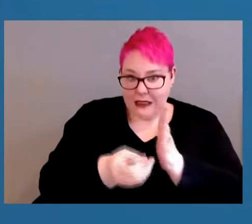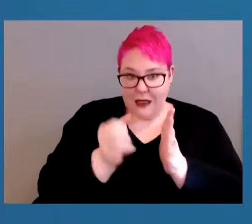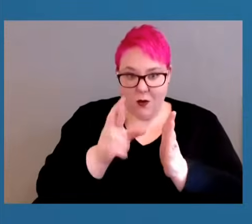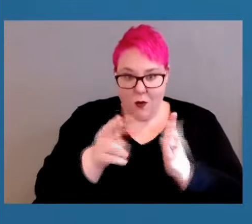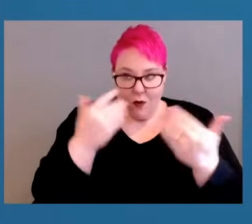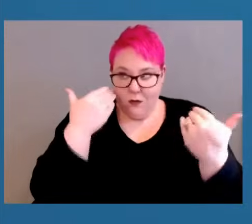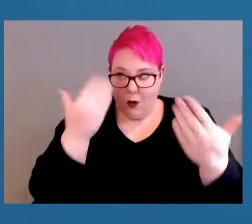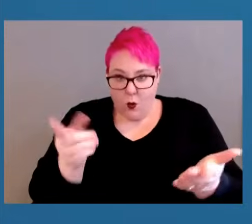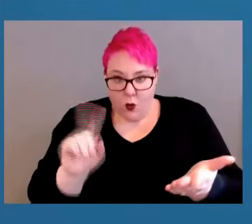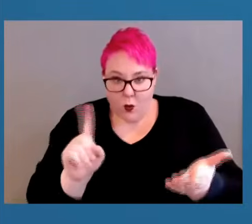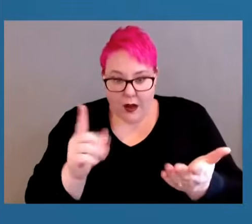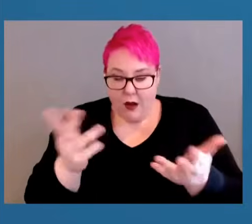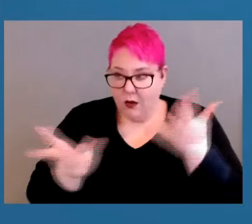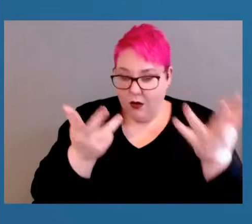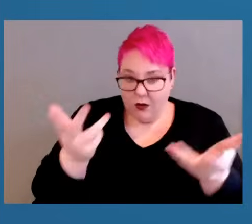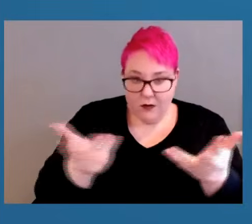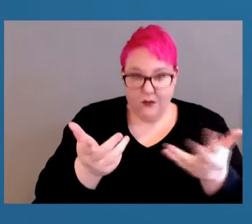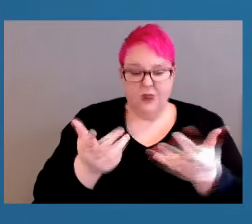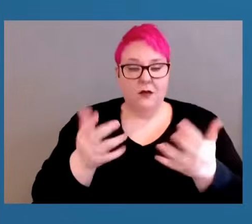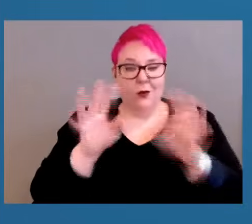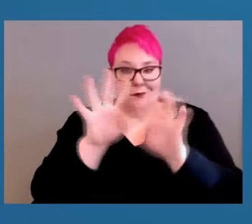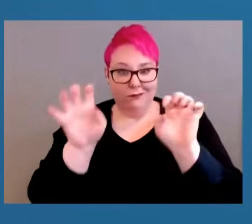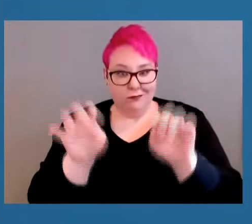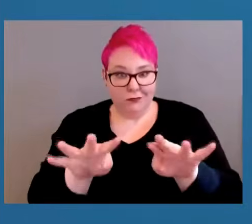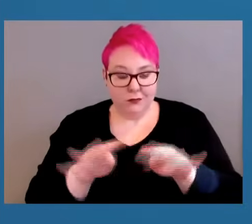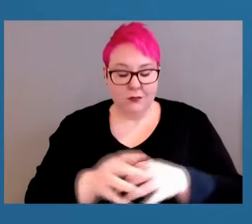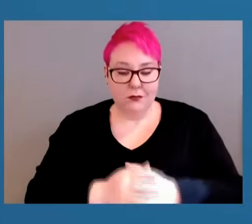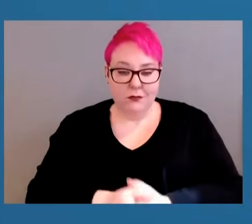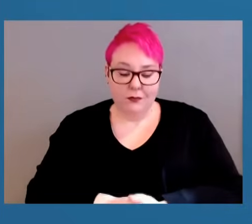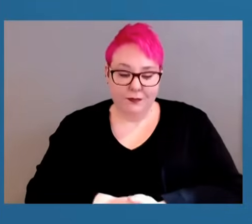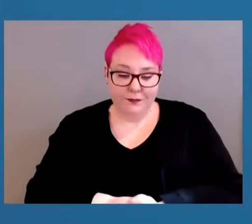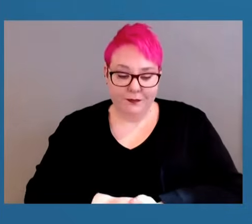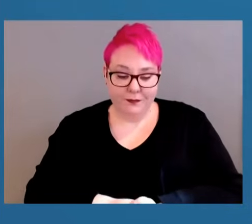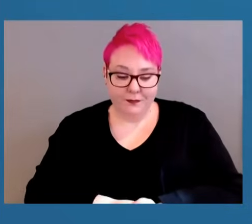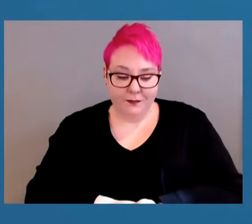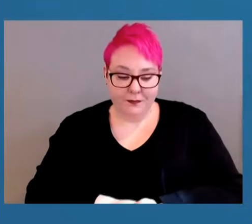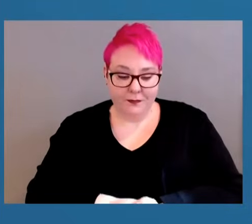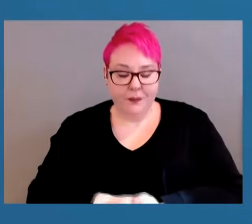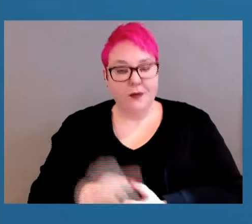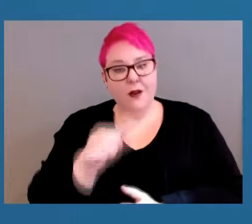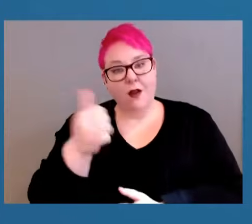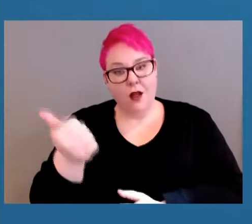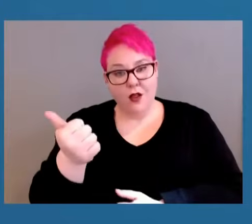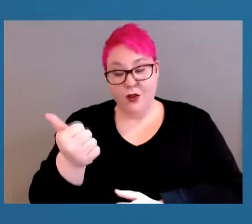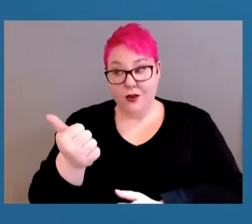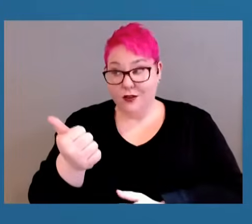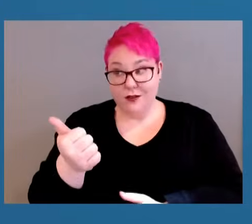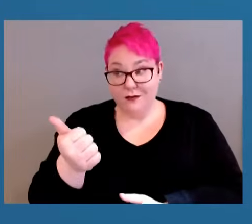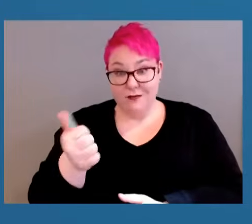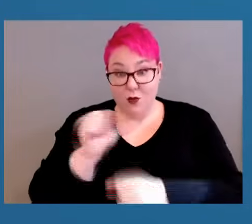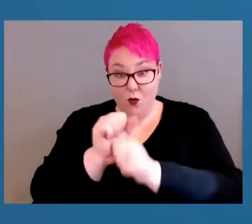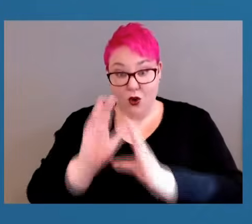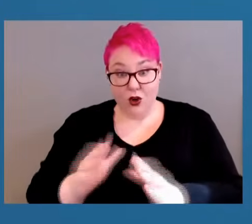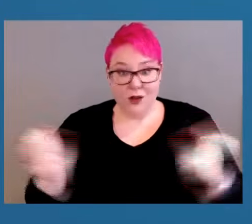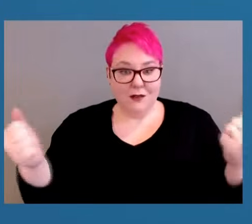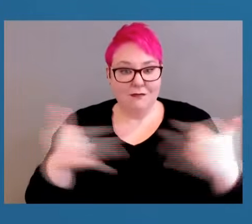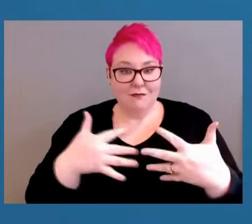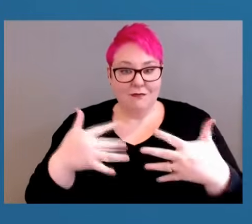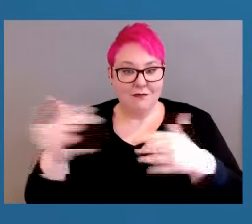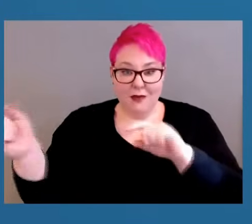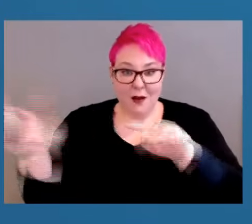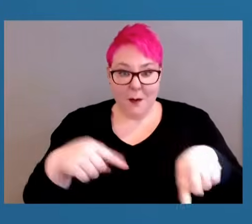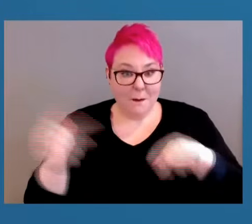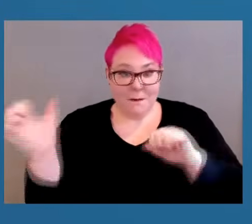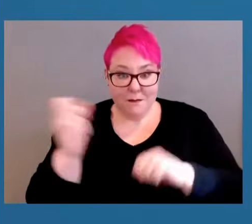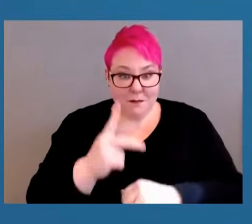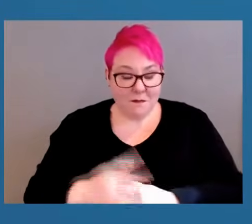in places unknown to the owners. And there's others just too frightened to come back. And what happened on that day